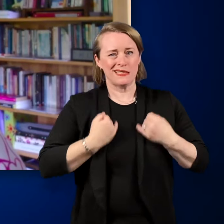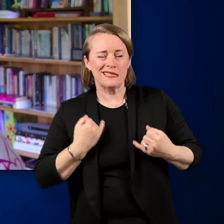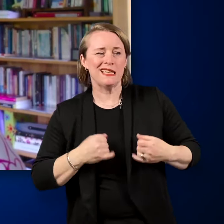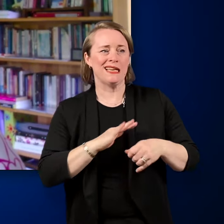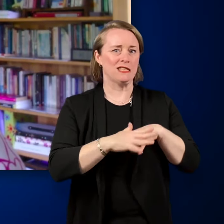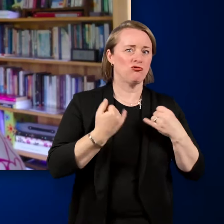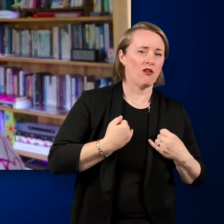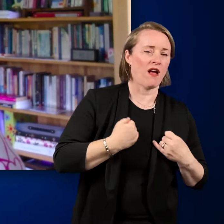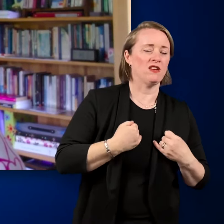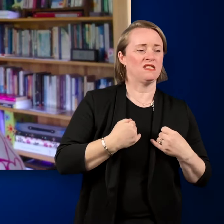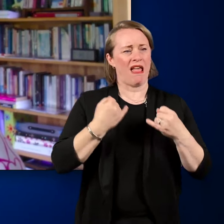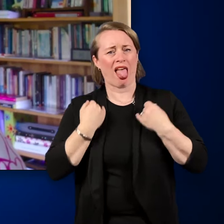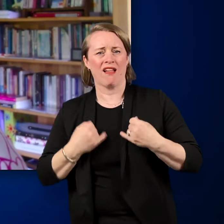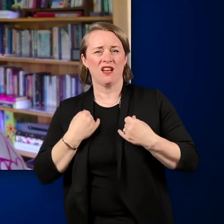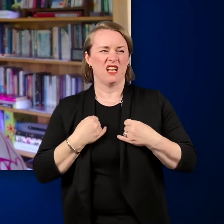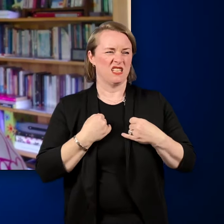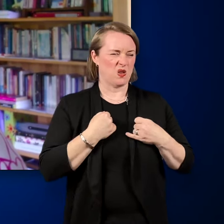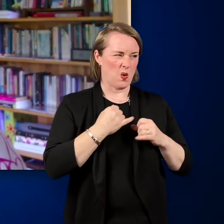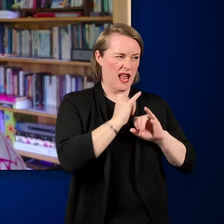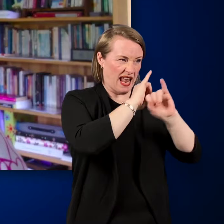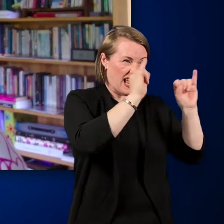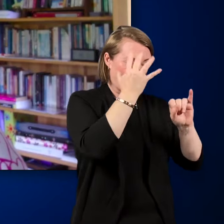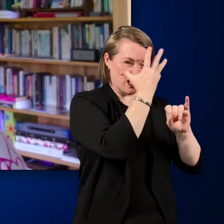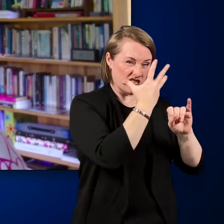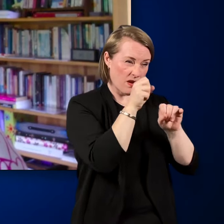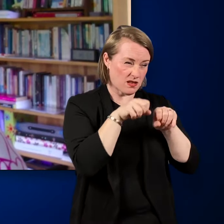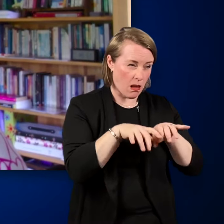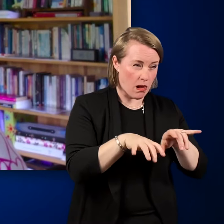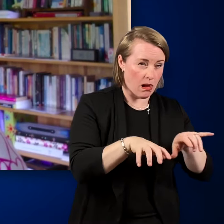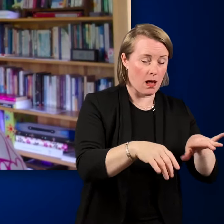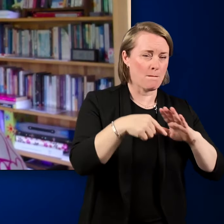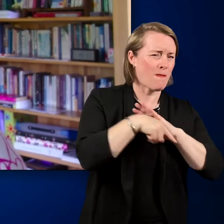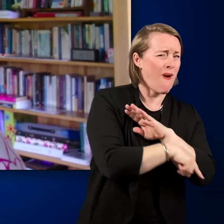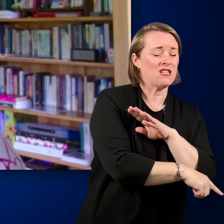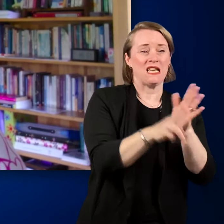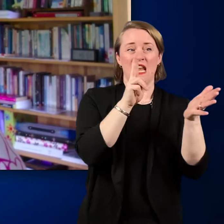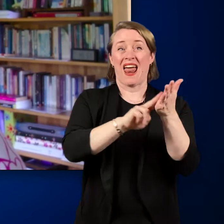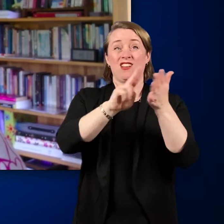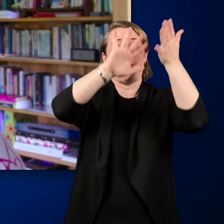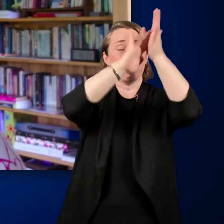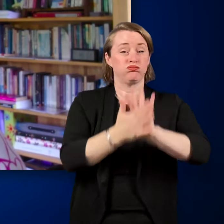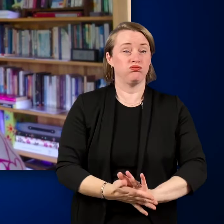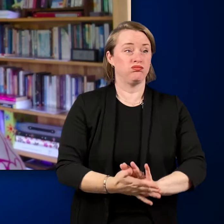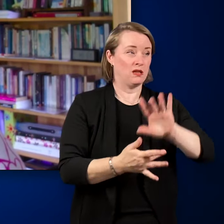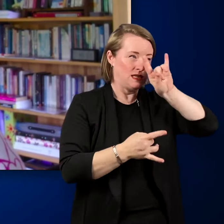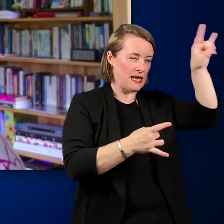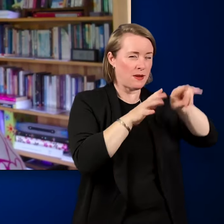sickness, afflicting spirits, poverty, natural disasters, and demonic